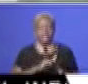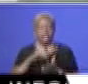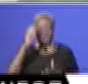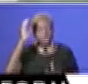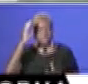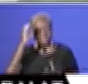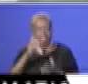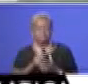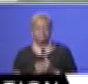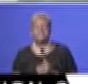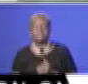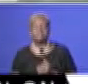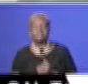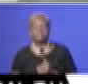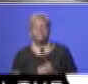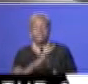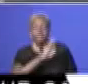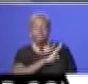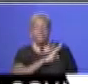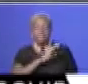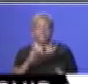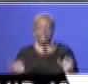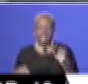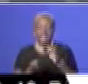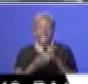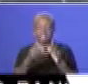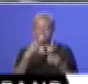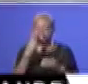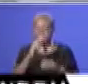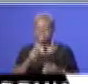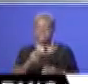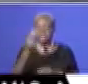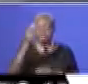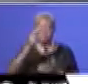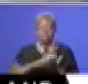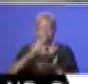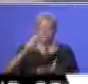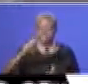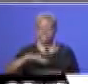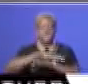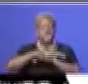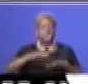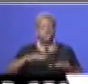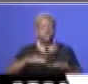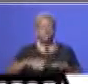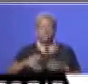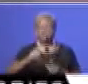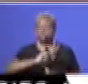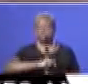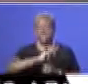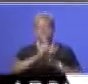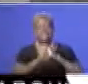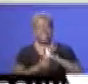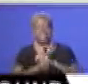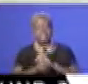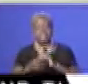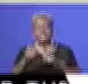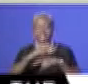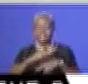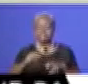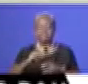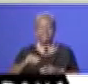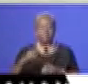idea. Bethel adds that seeing the uprising, though, does not translate into it automatically dismantling